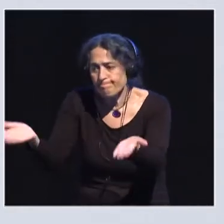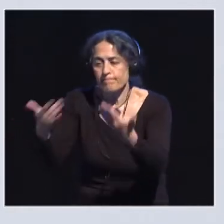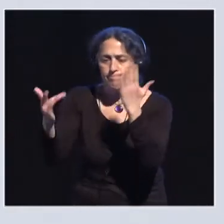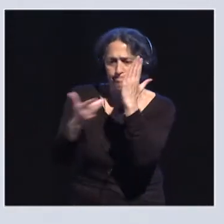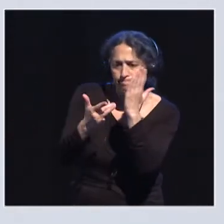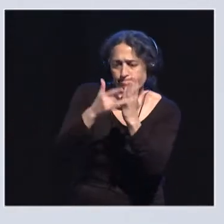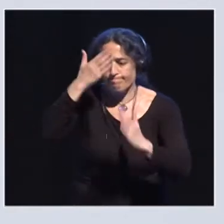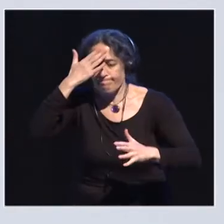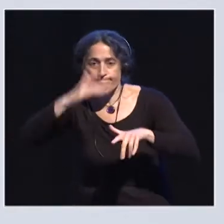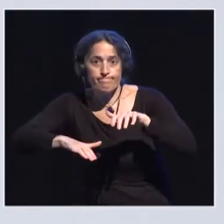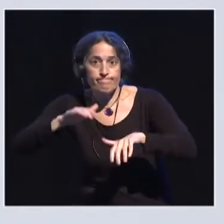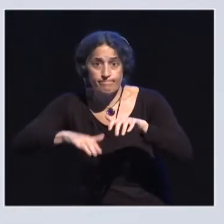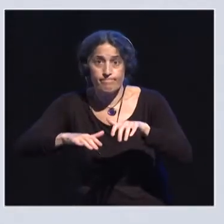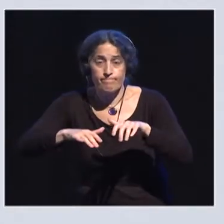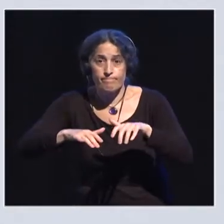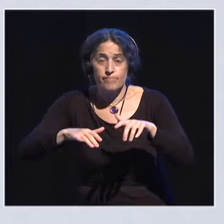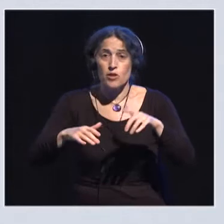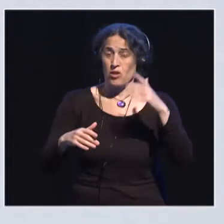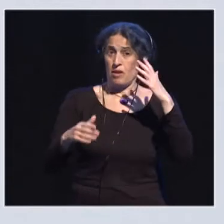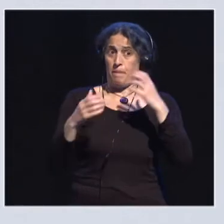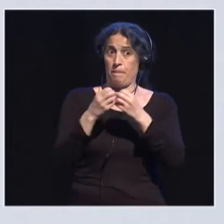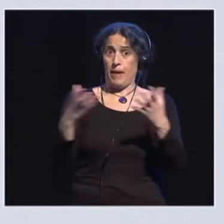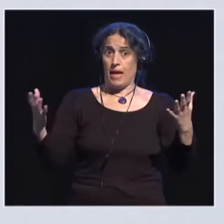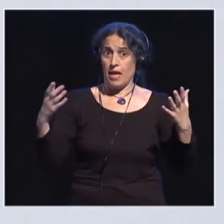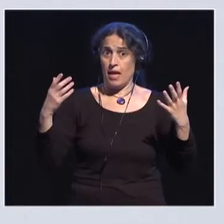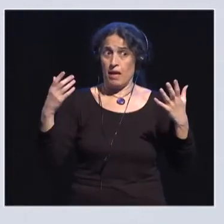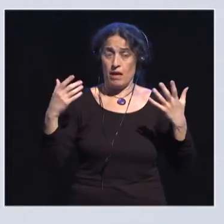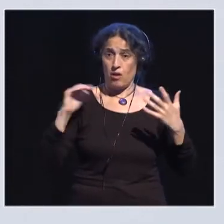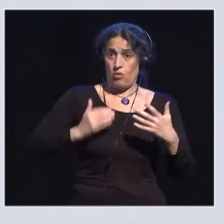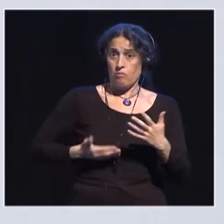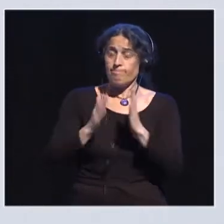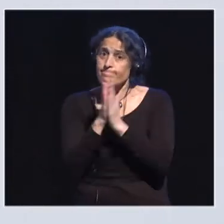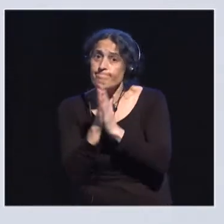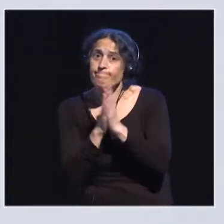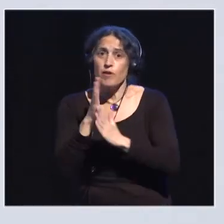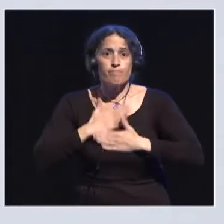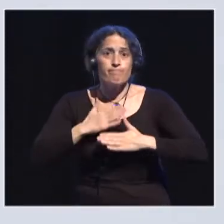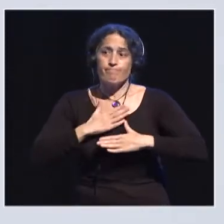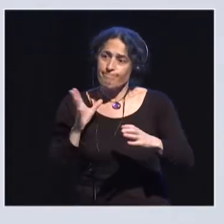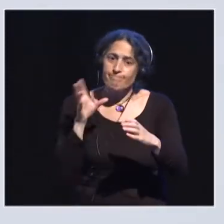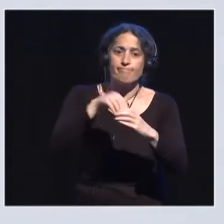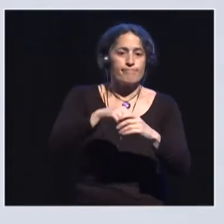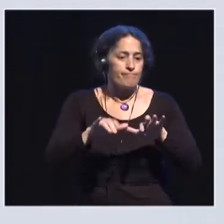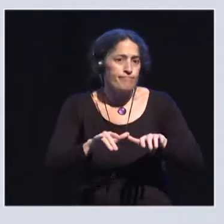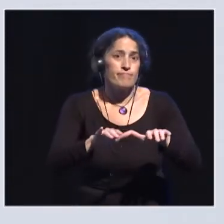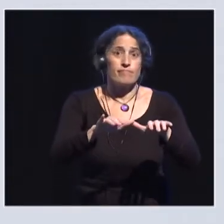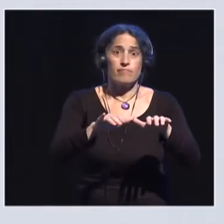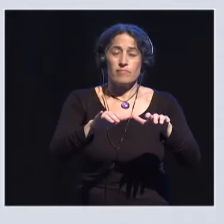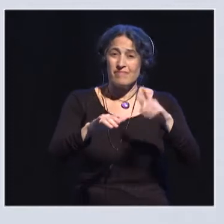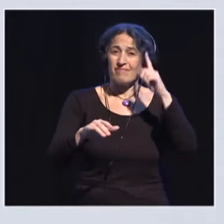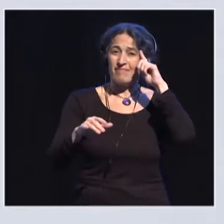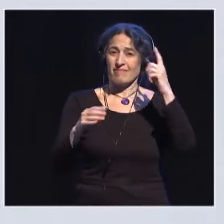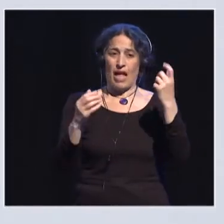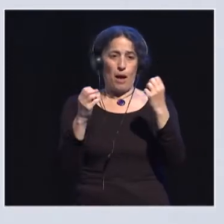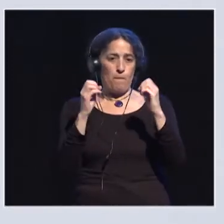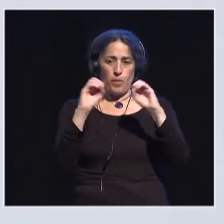youths presently make up more than 50% of our population. If we do not engage the youths digitally, how do we get them to join